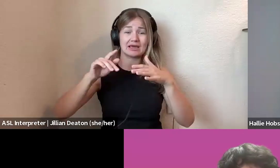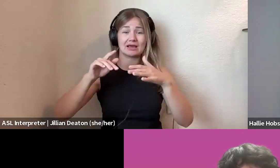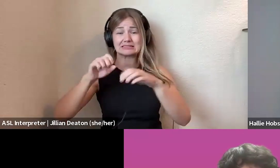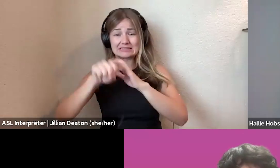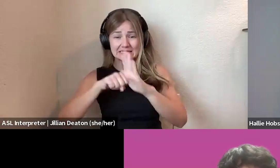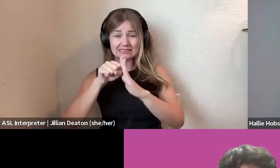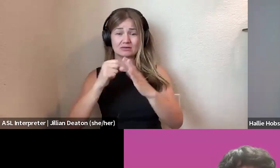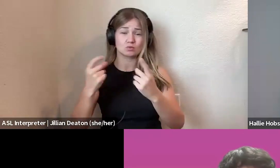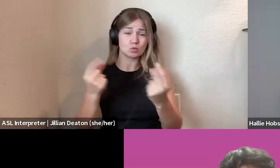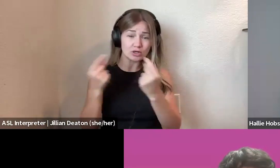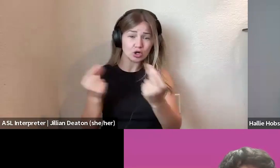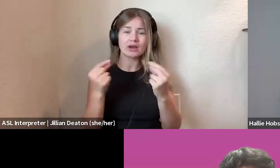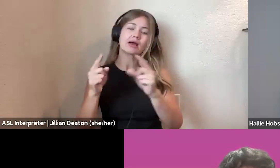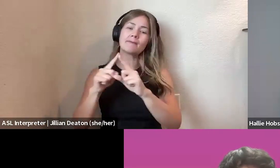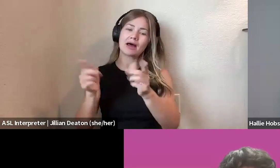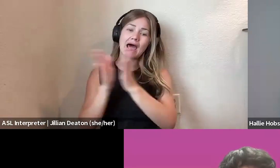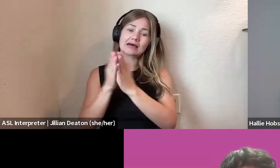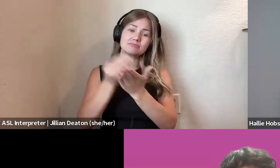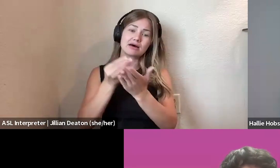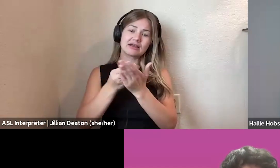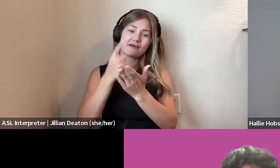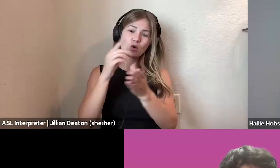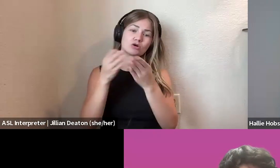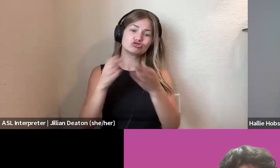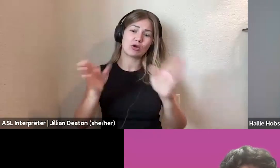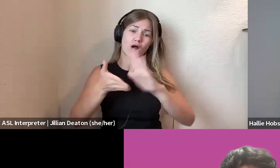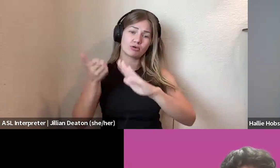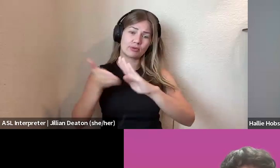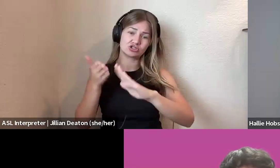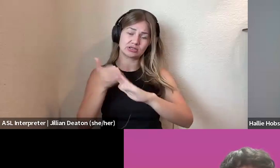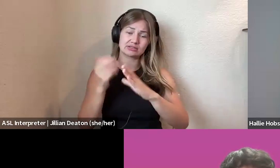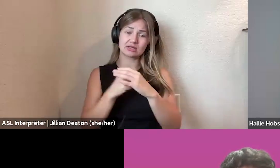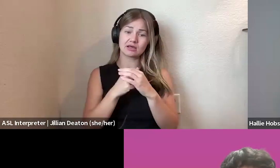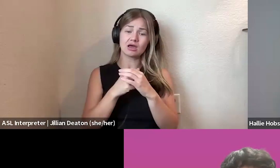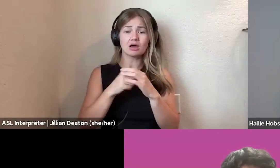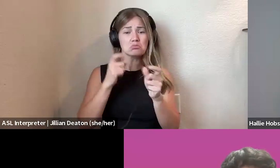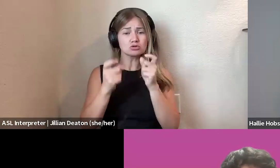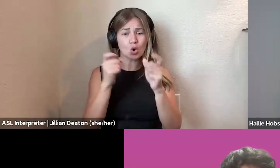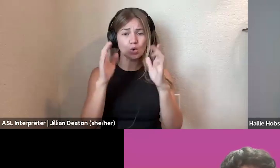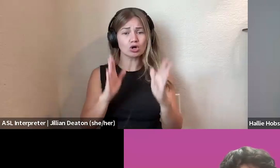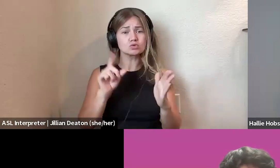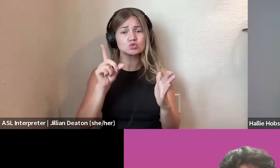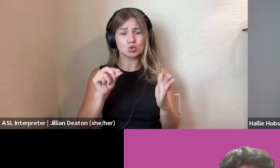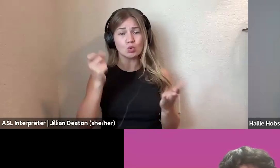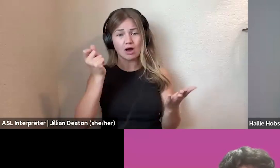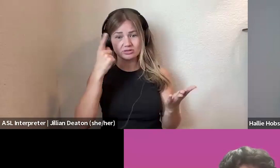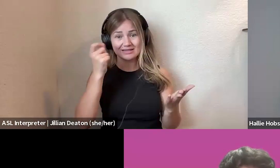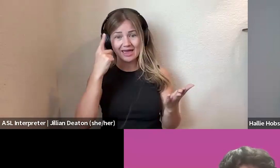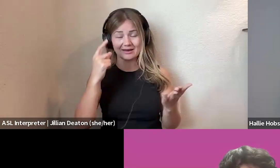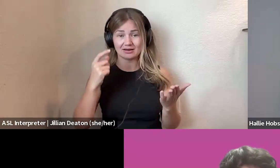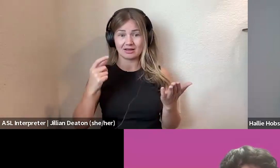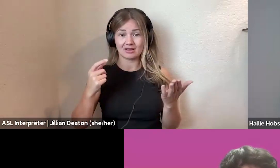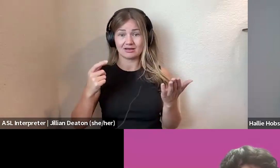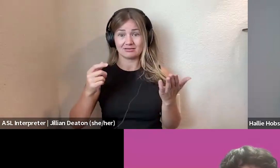general operations. It doesn't always work, but I think donors are understanding more and more that these are the